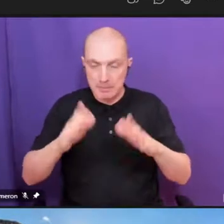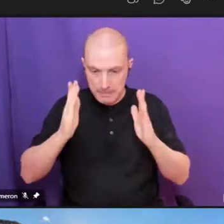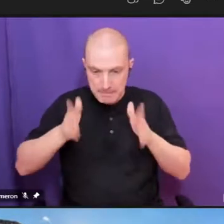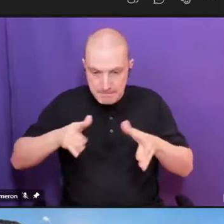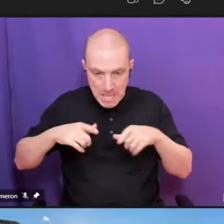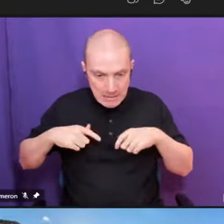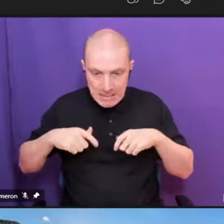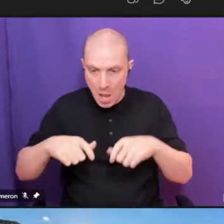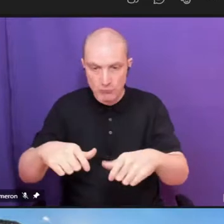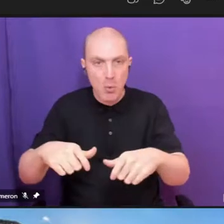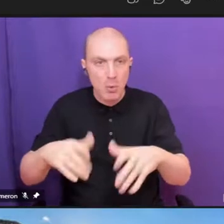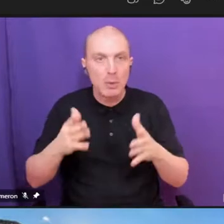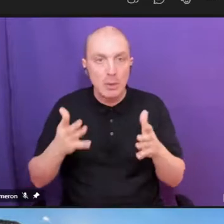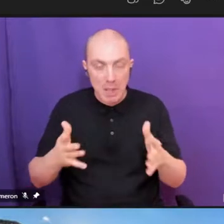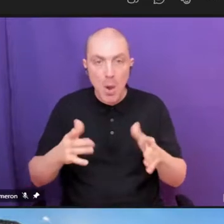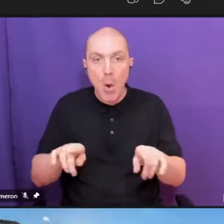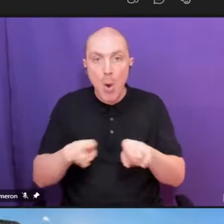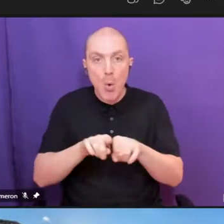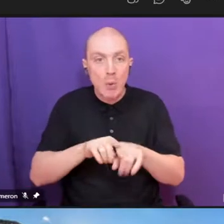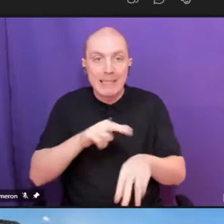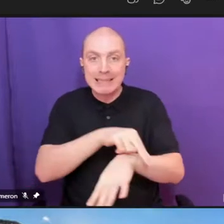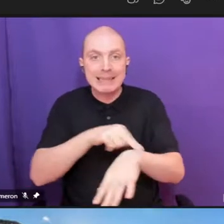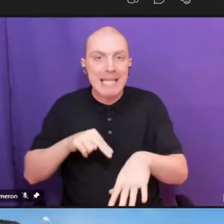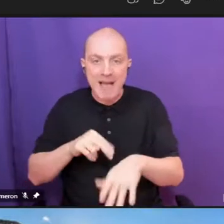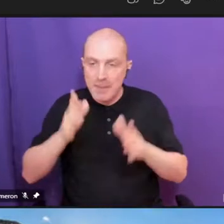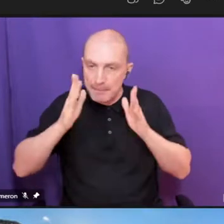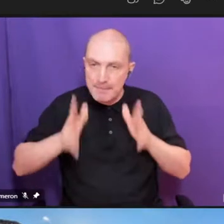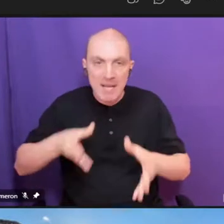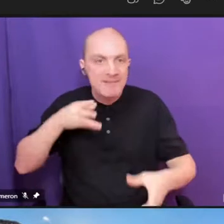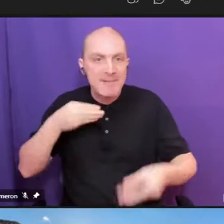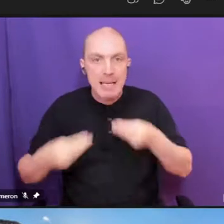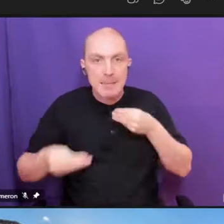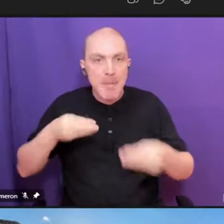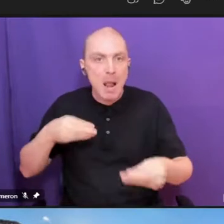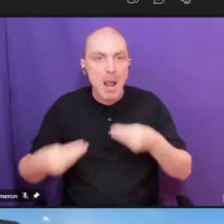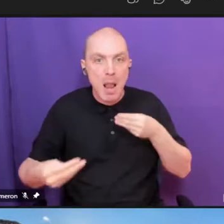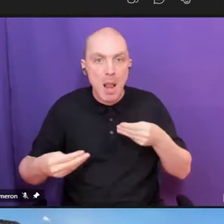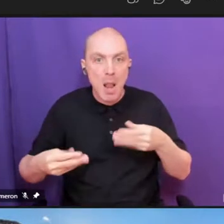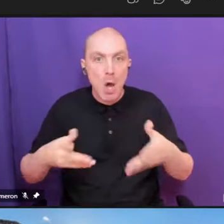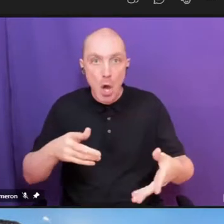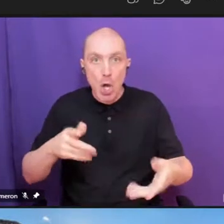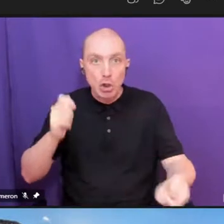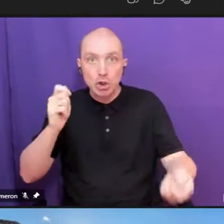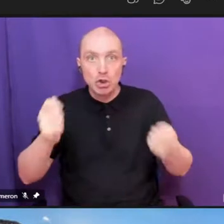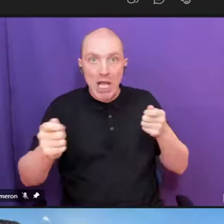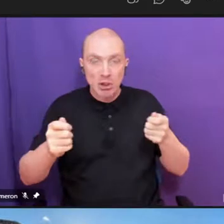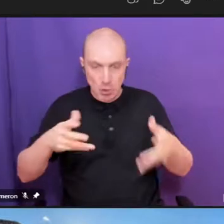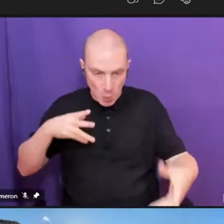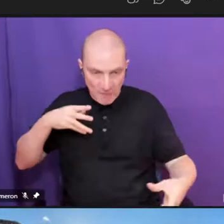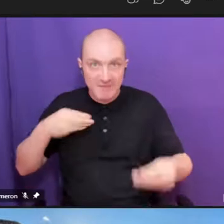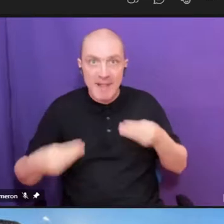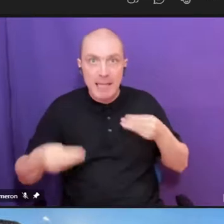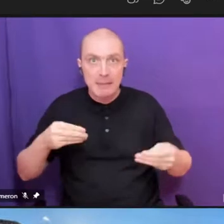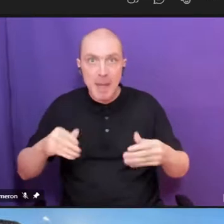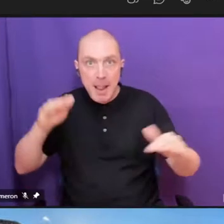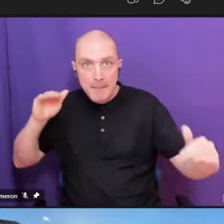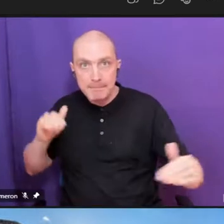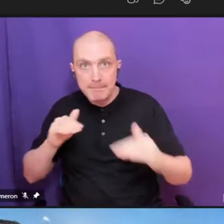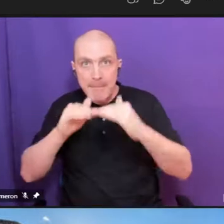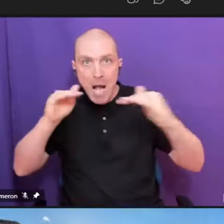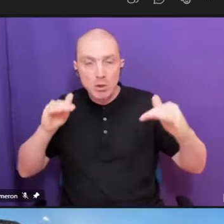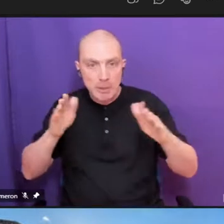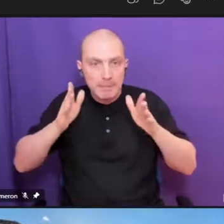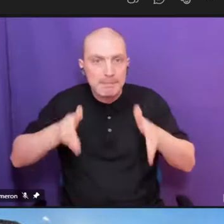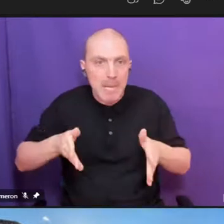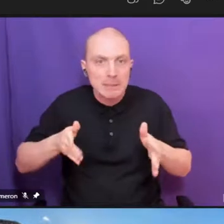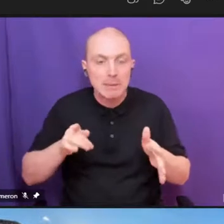for staff to remain agile in terms of accommodating those changes that have happened already and will lie ahead. And also that councils